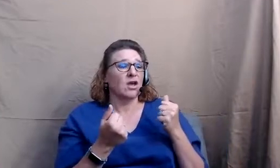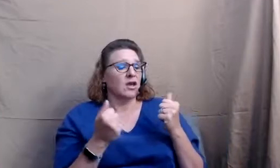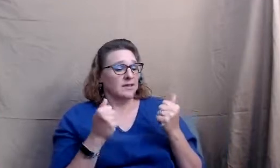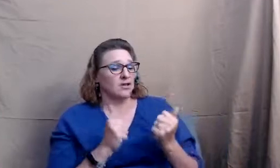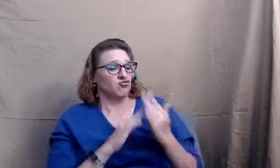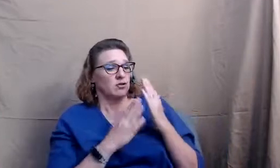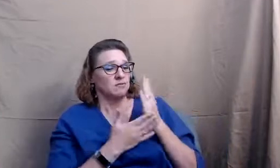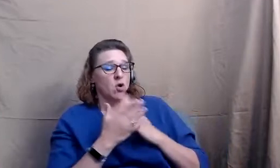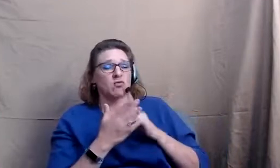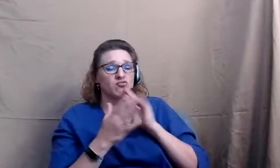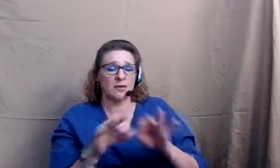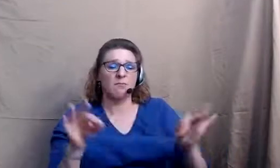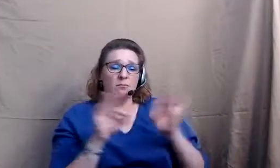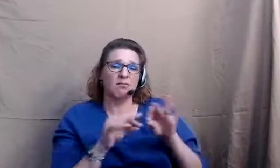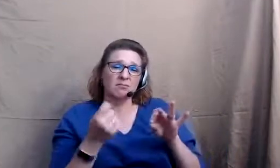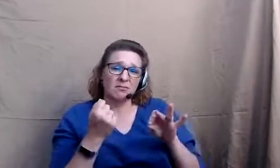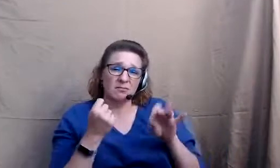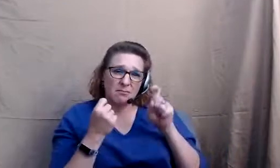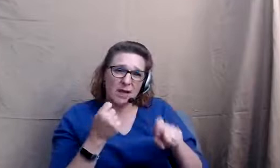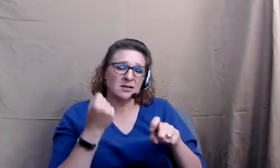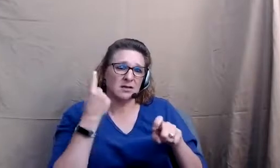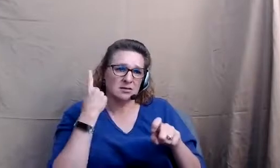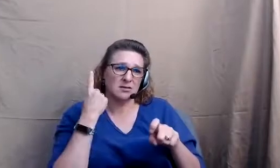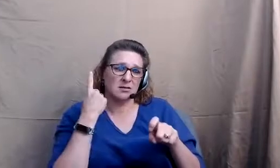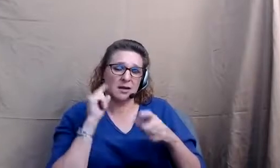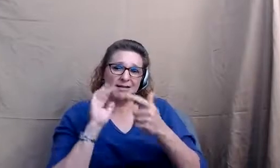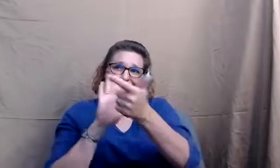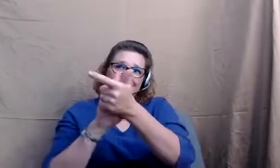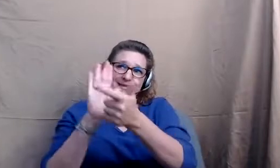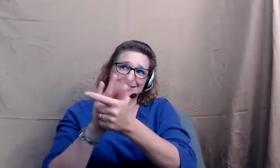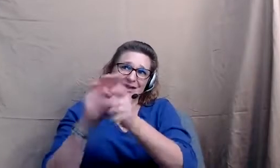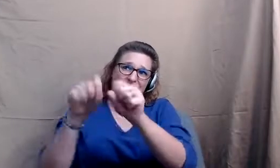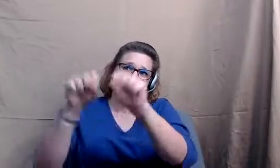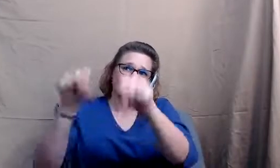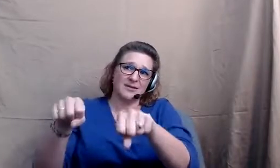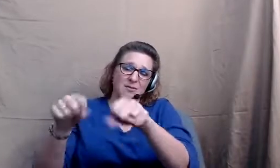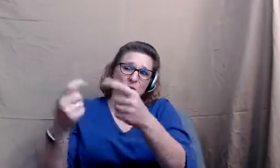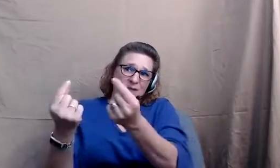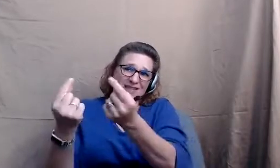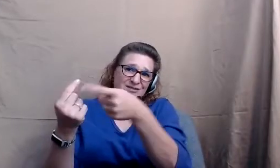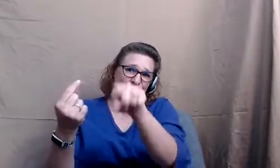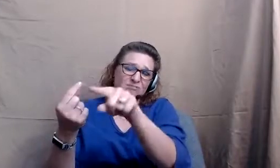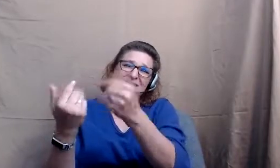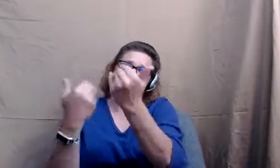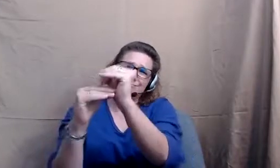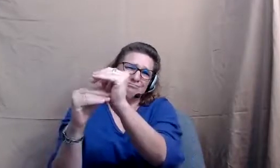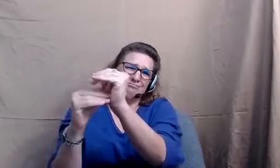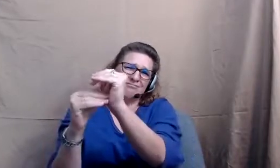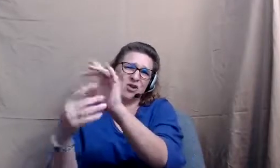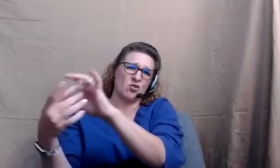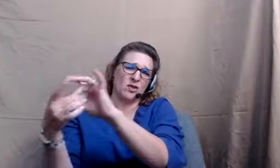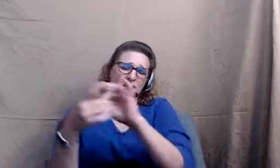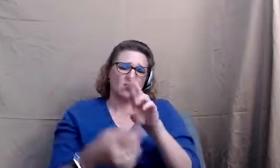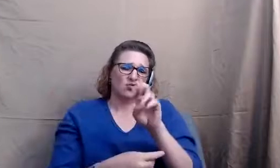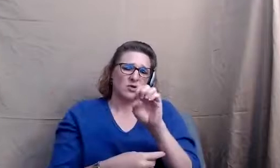it's really, I think, important to understand what the legal system can do for you is so limited in terms of